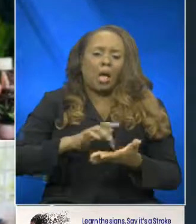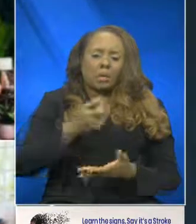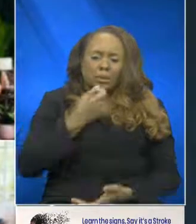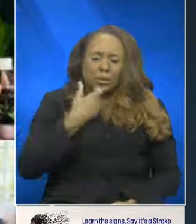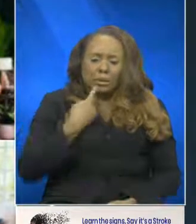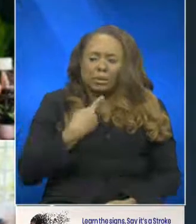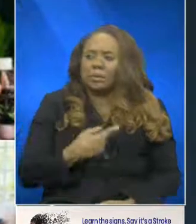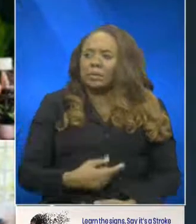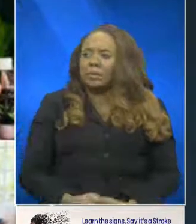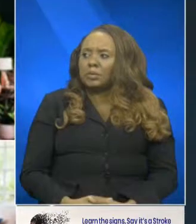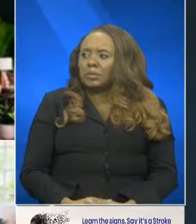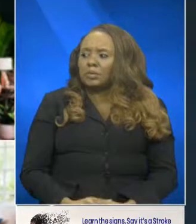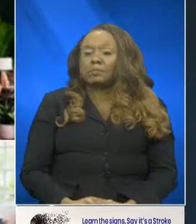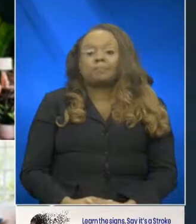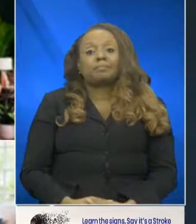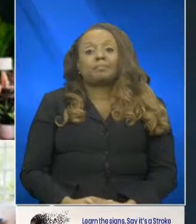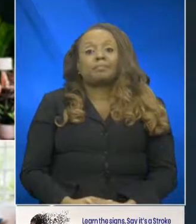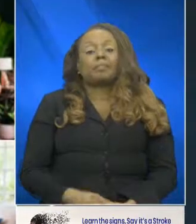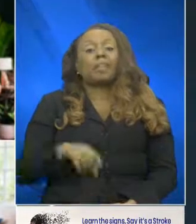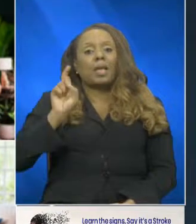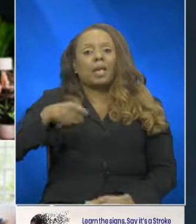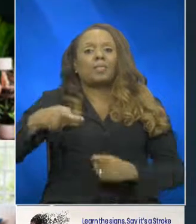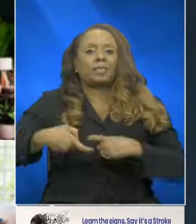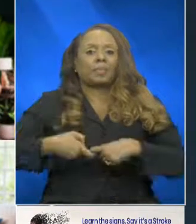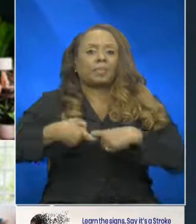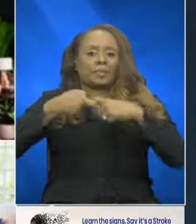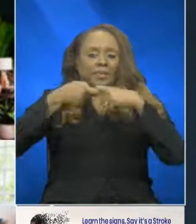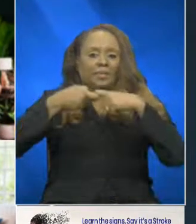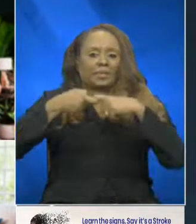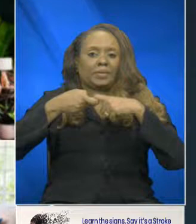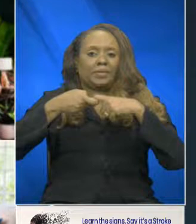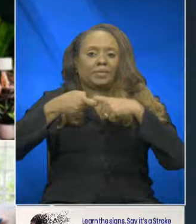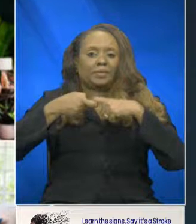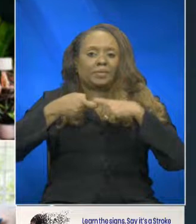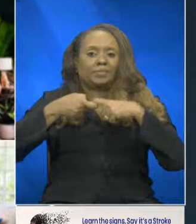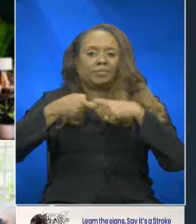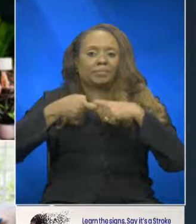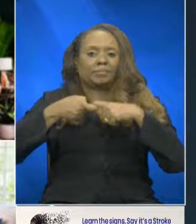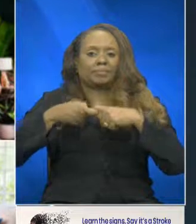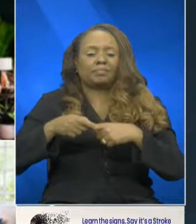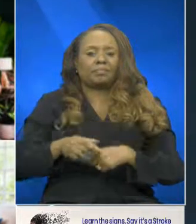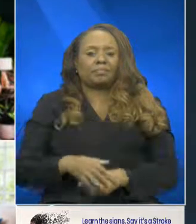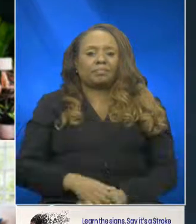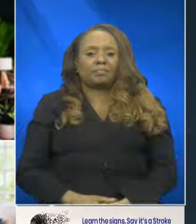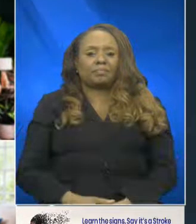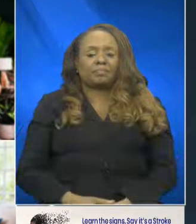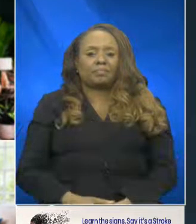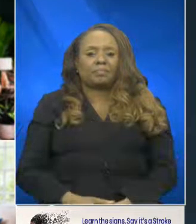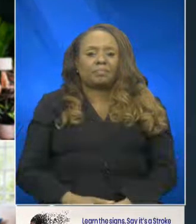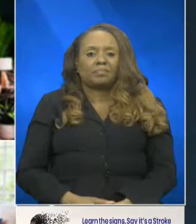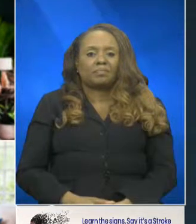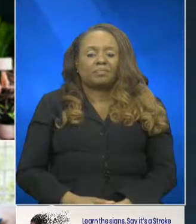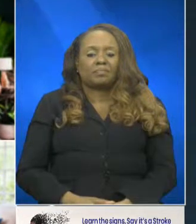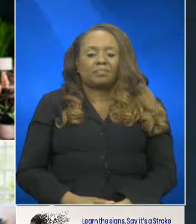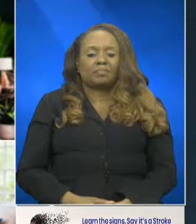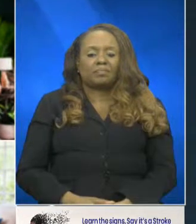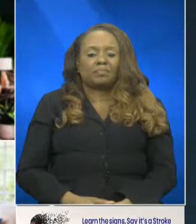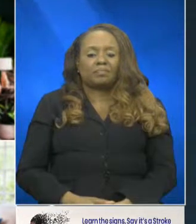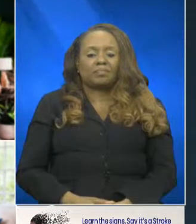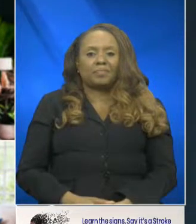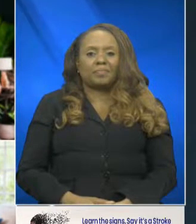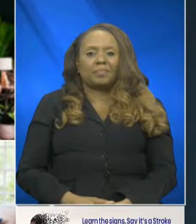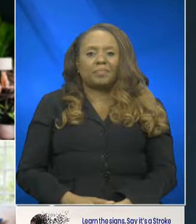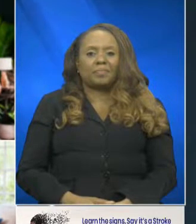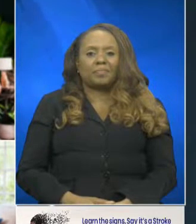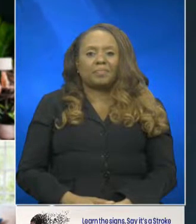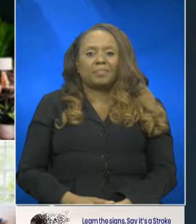them. We have to take another break, and when we come back, I think, Dr. Mosley, we're going to ask